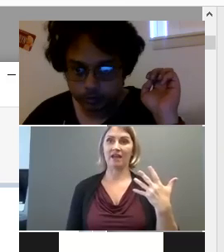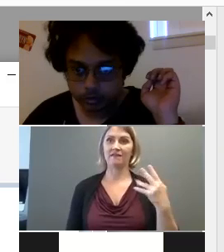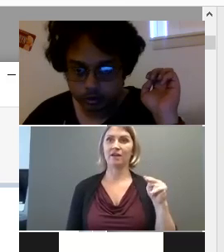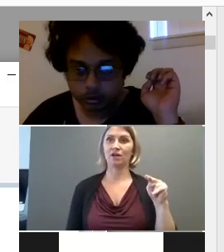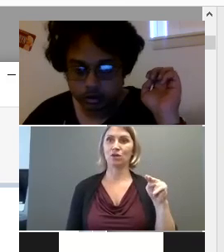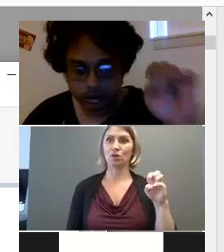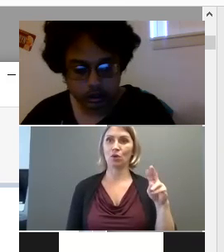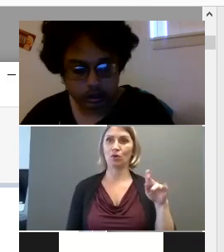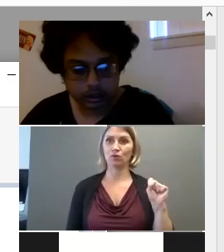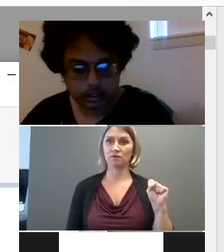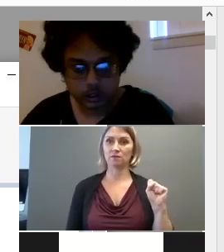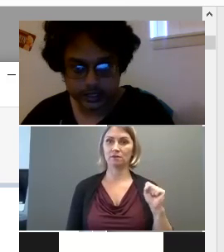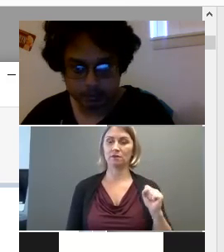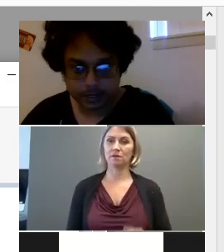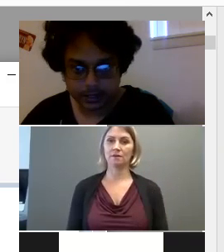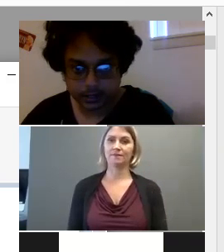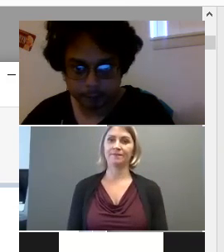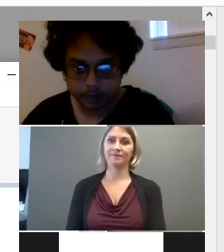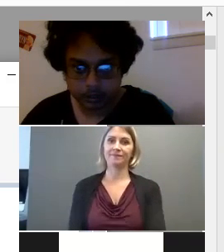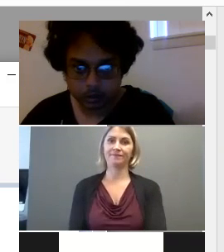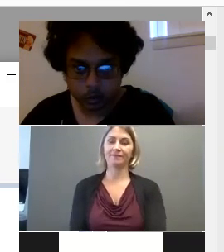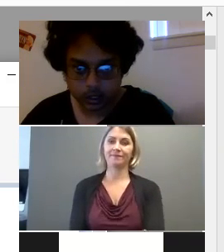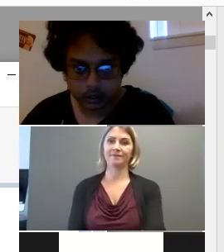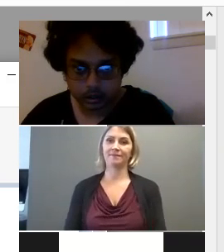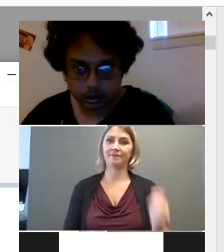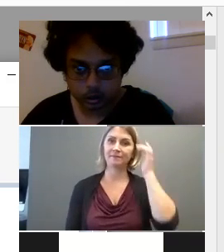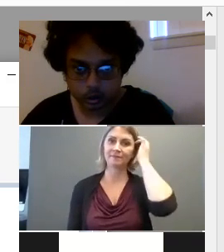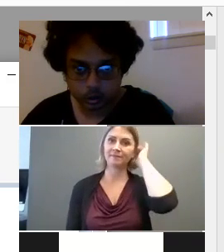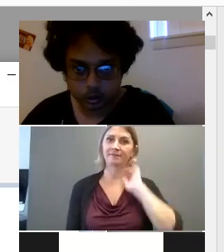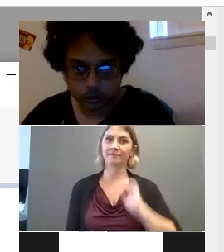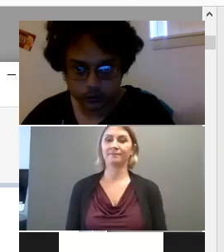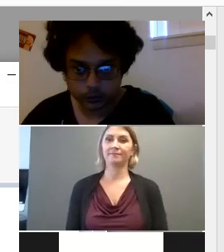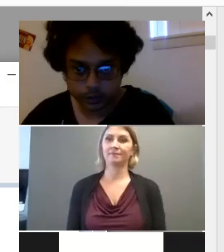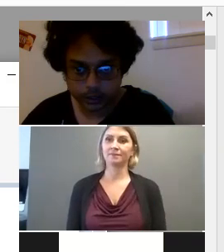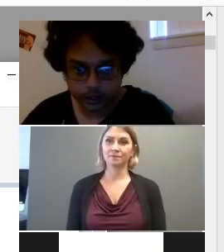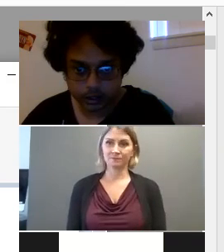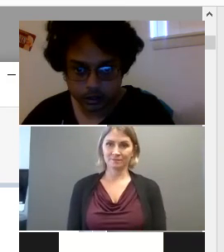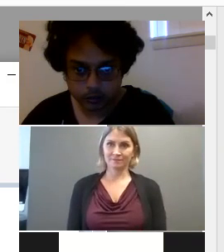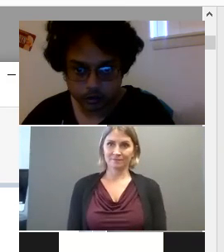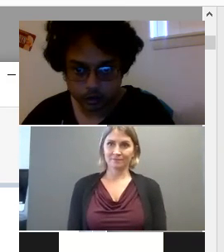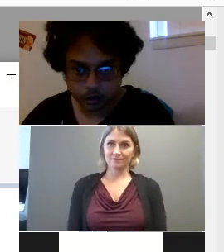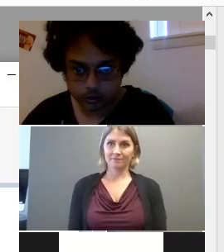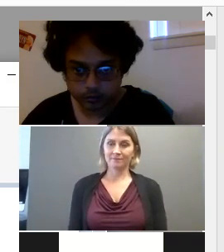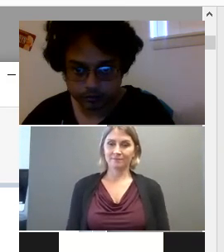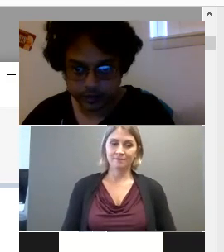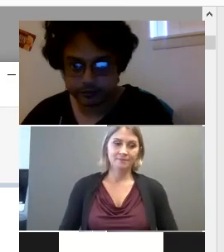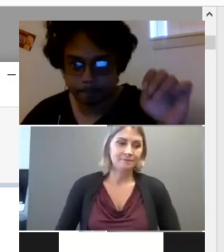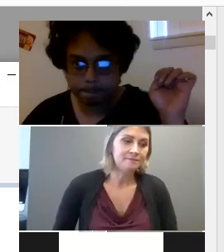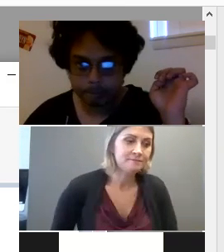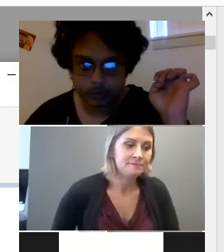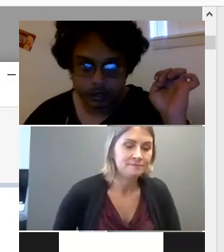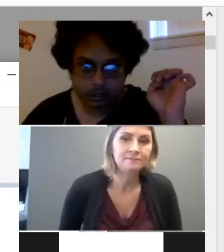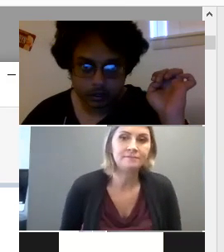two, let's try it as a pentagon. 1, 2, 3, 4,